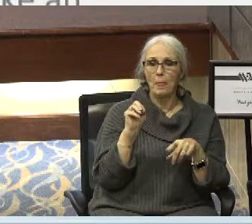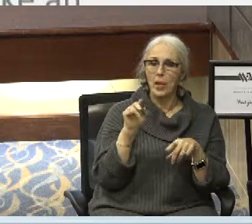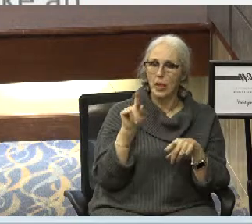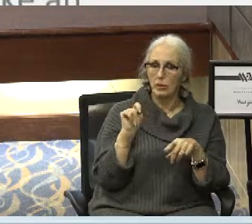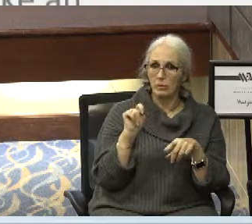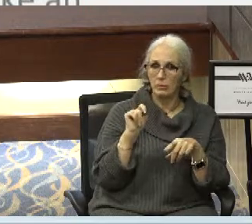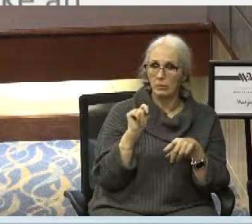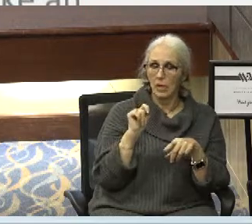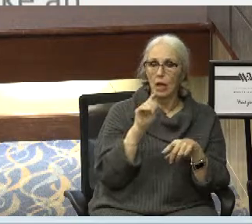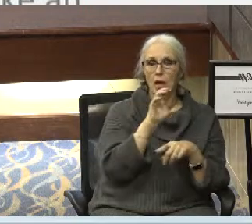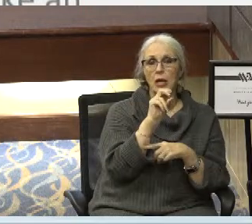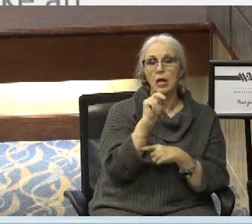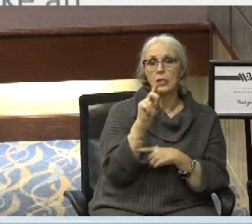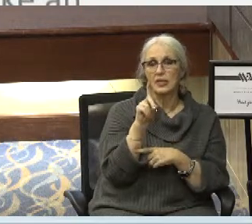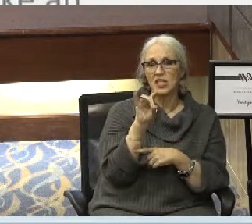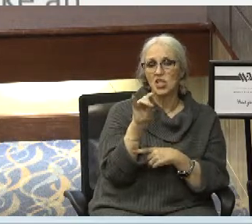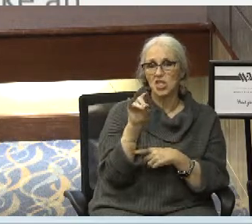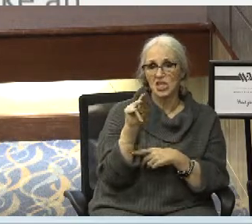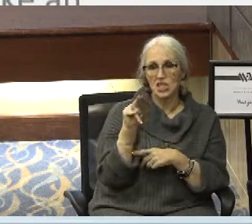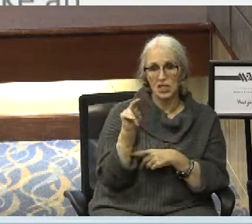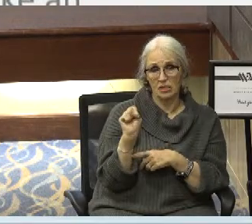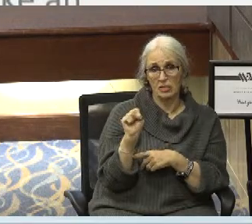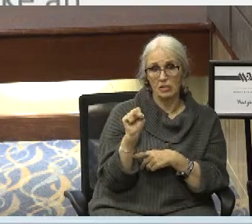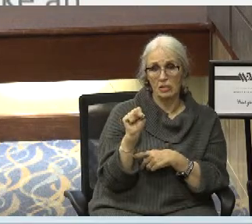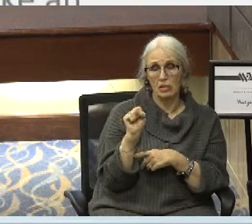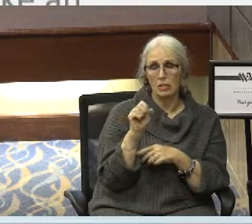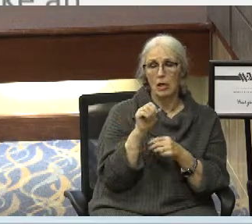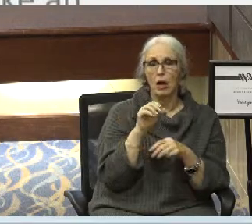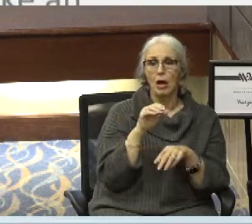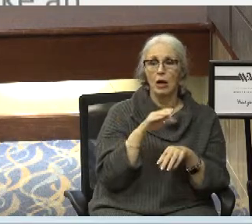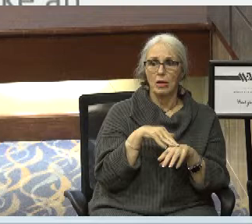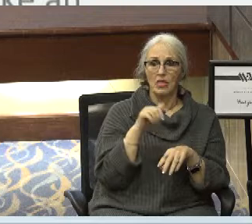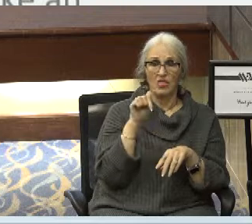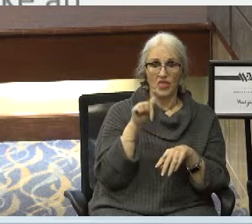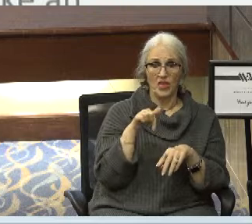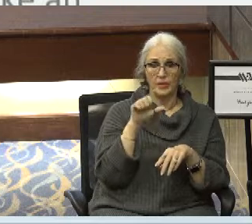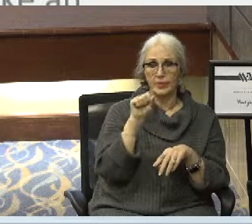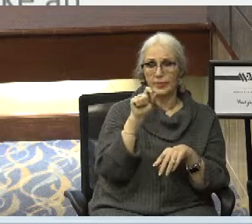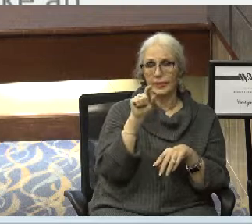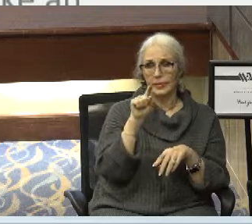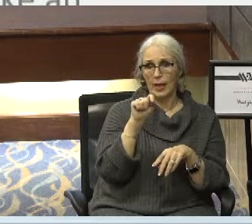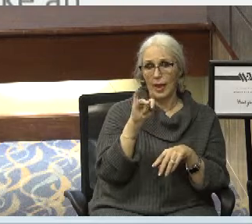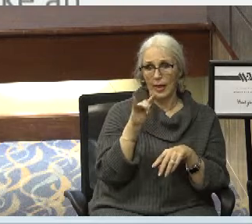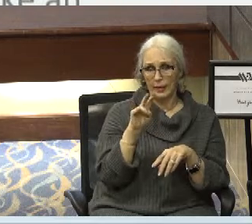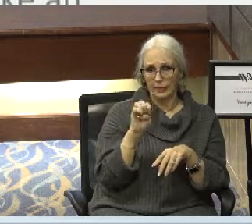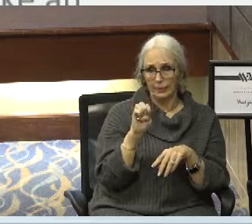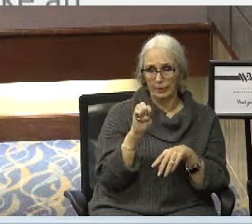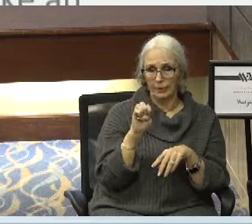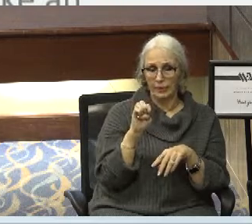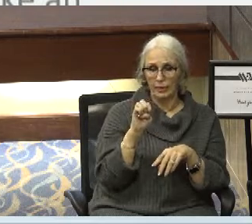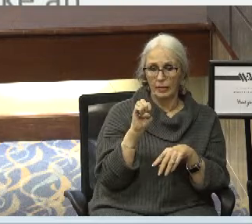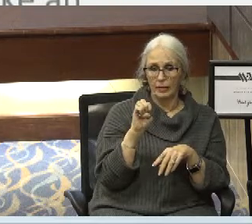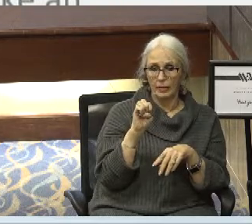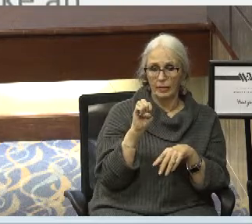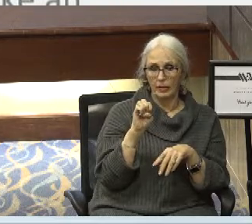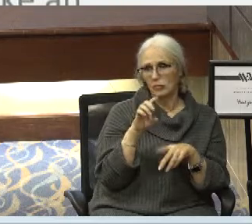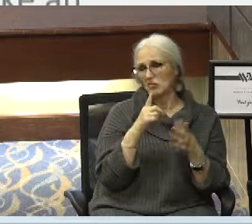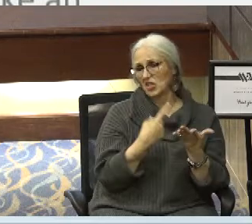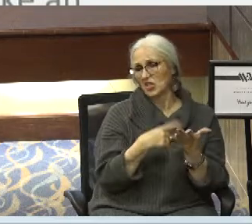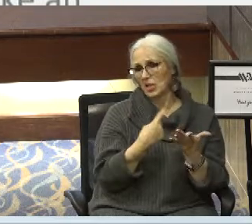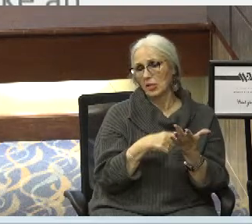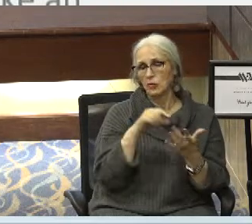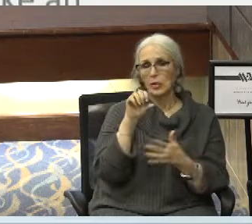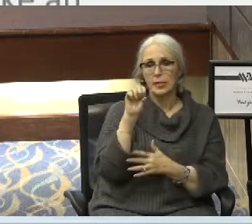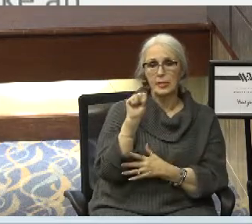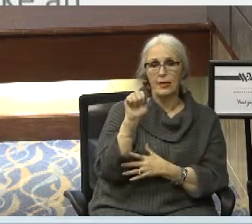this site and development that we put in there based on discussions with Salvation Army, but